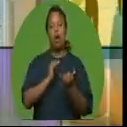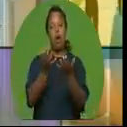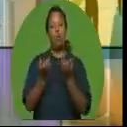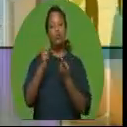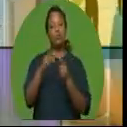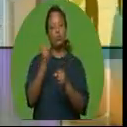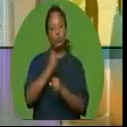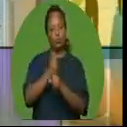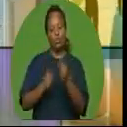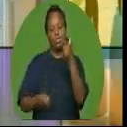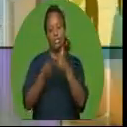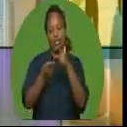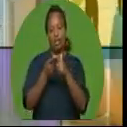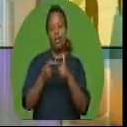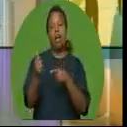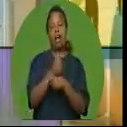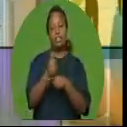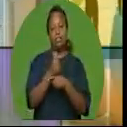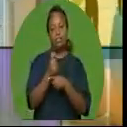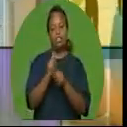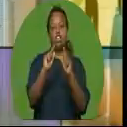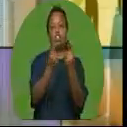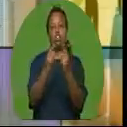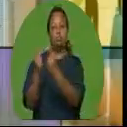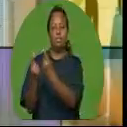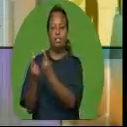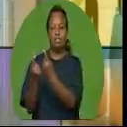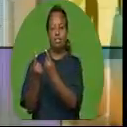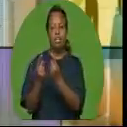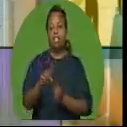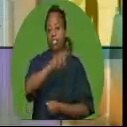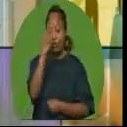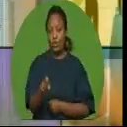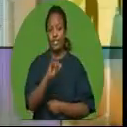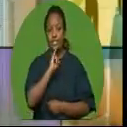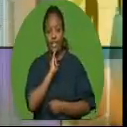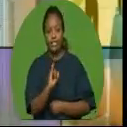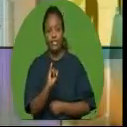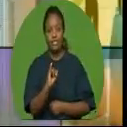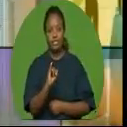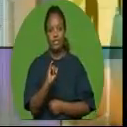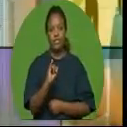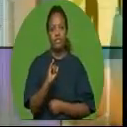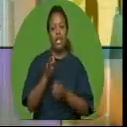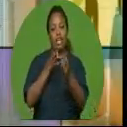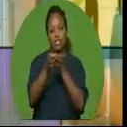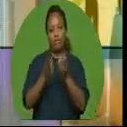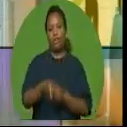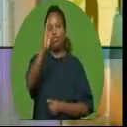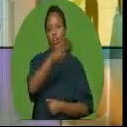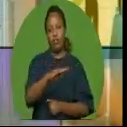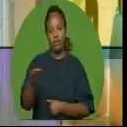Now, I want you to do the second activity in groups. The question is,